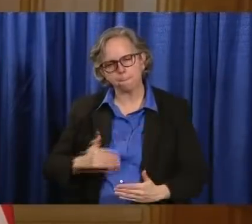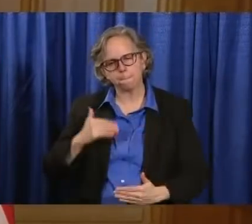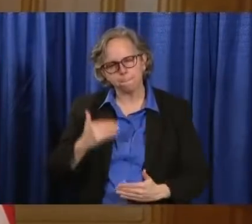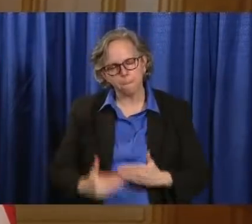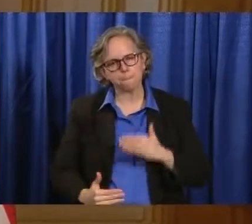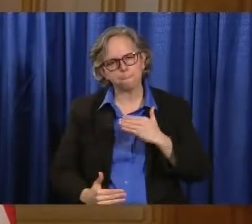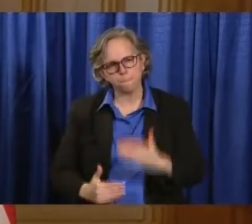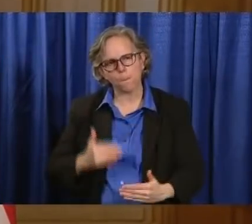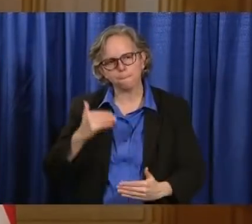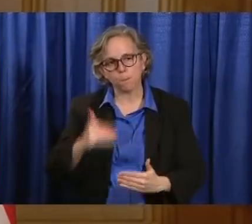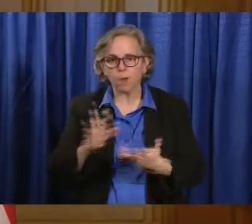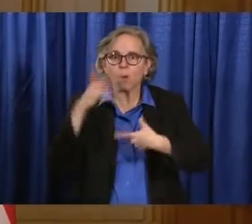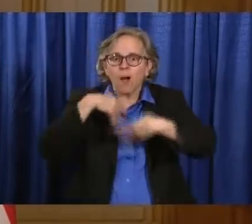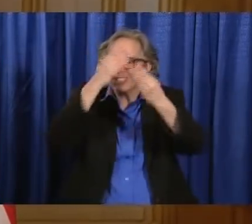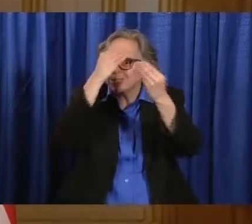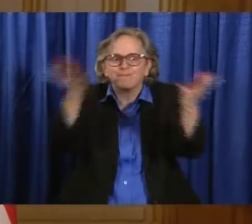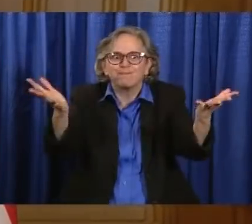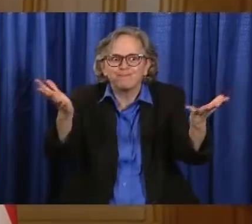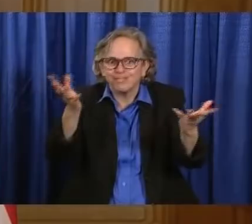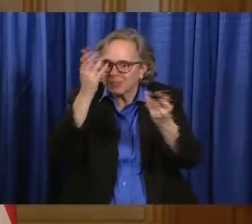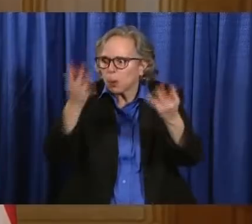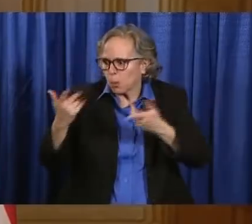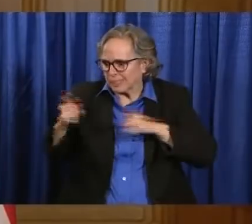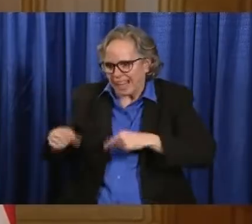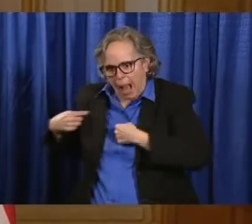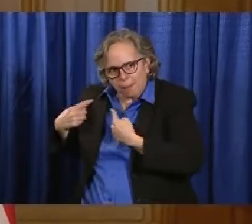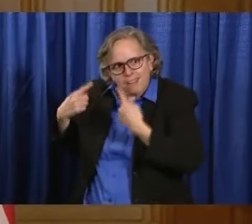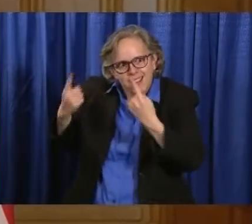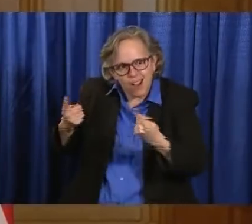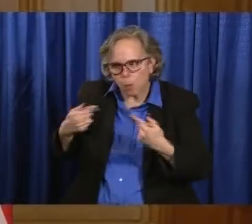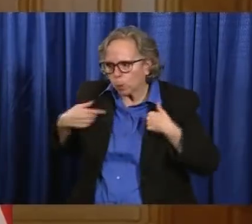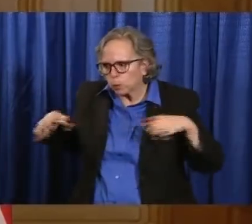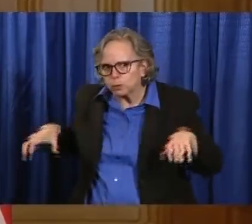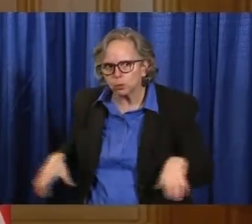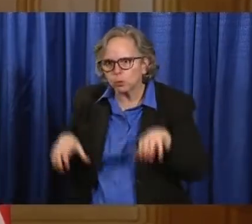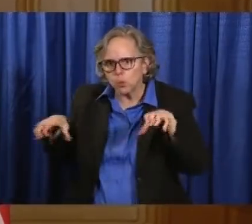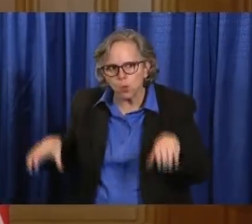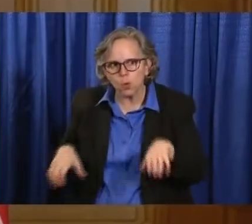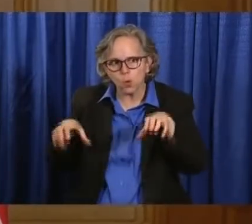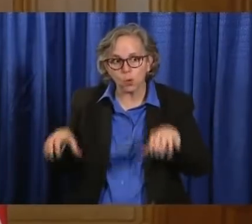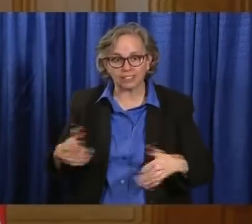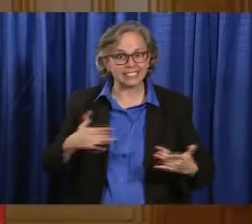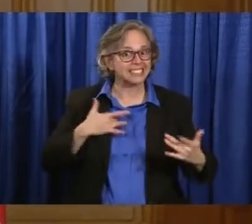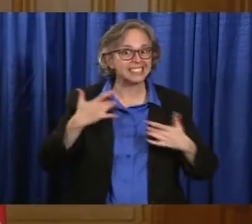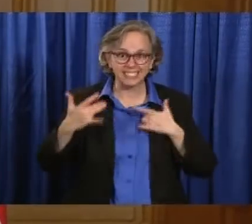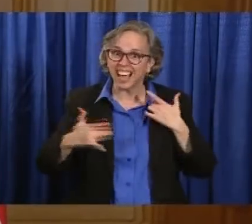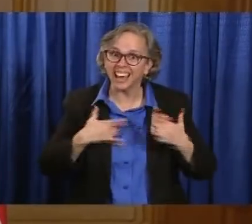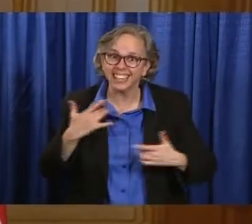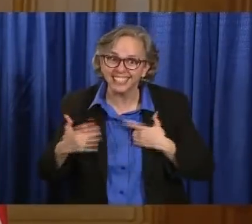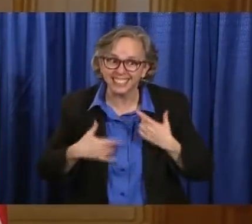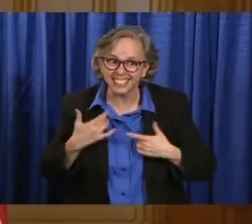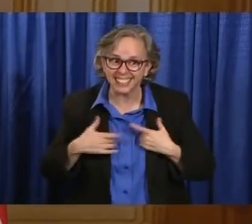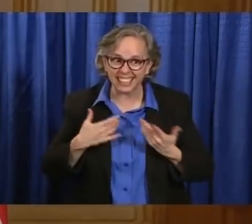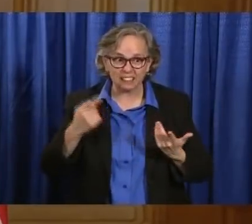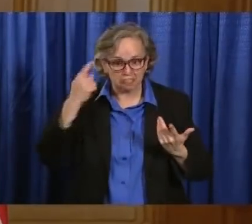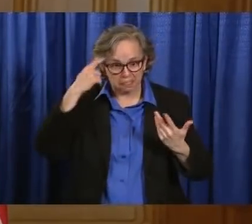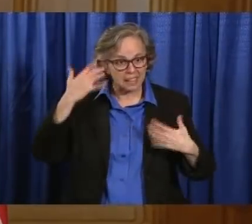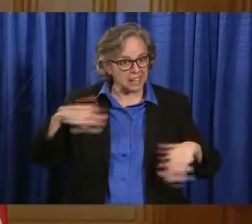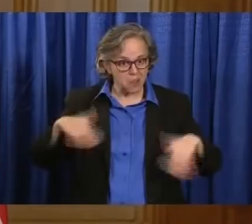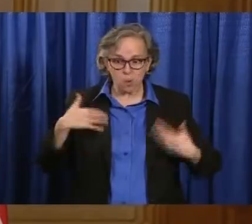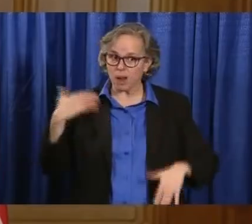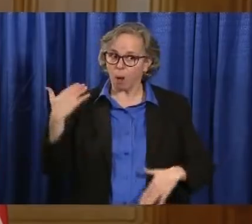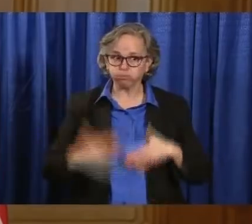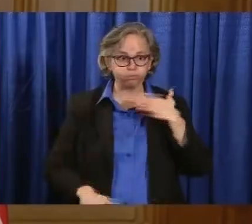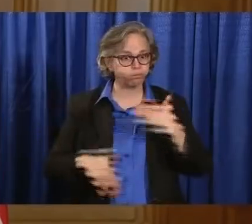with everyone what is happening. I find it to be very exciting, and I think it will be of great benefit